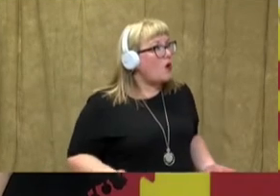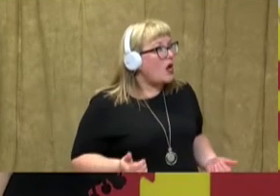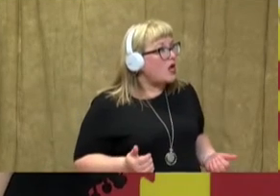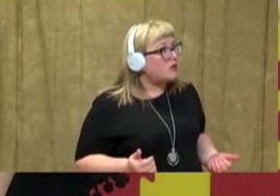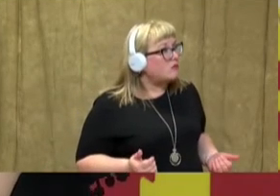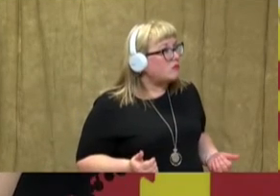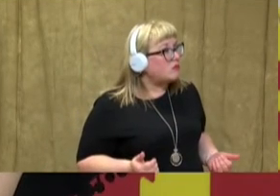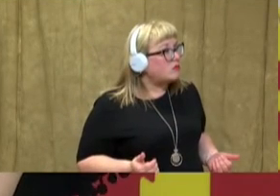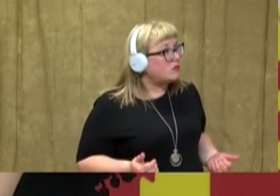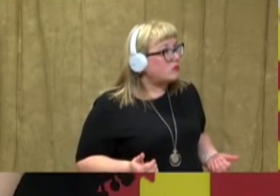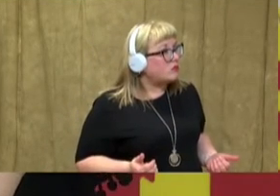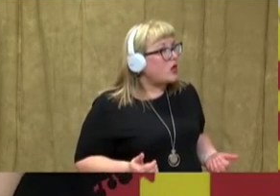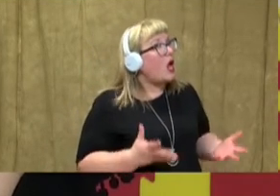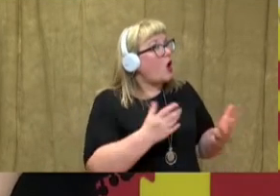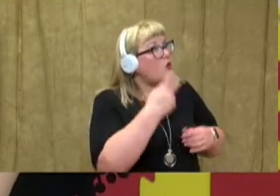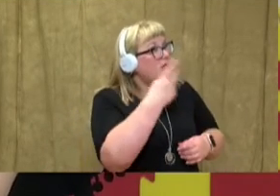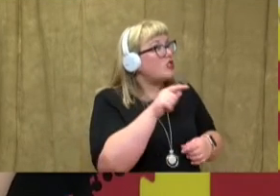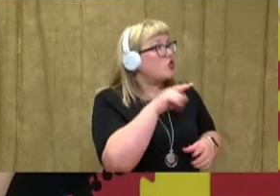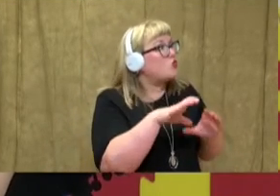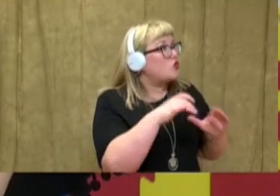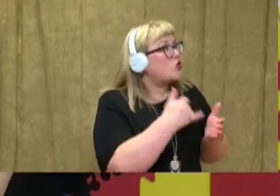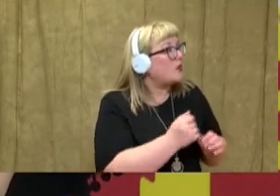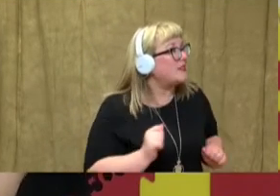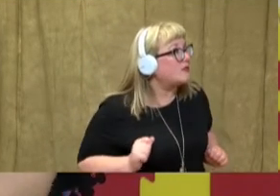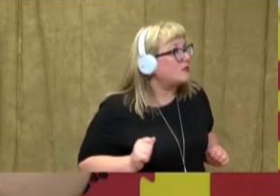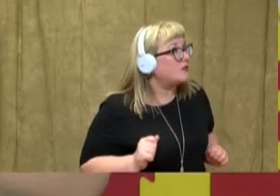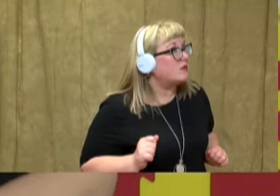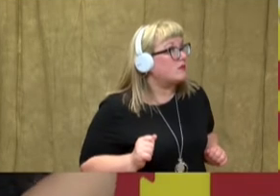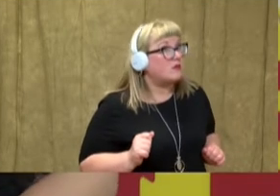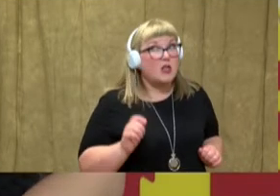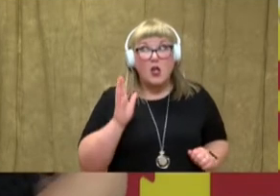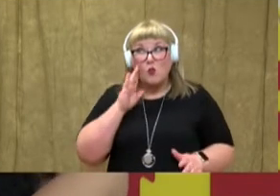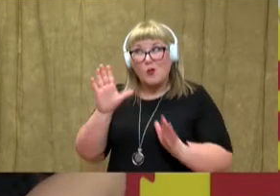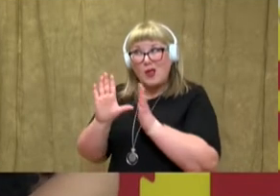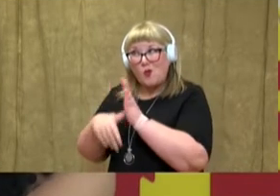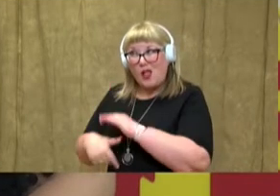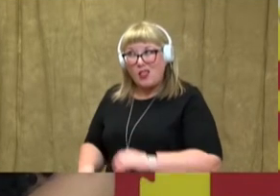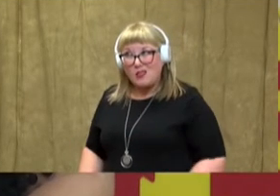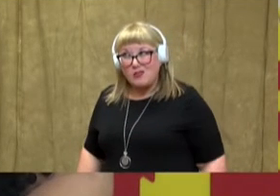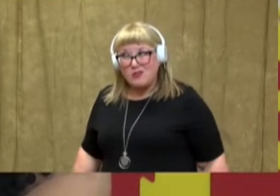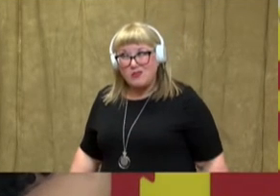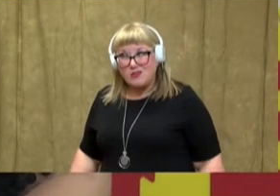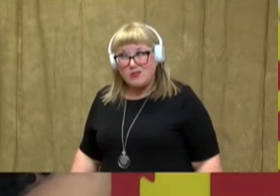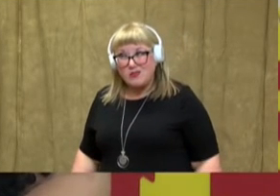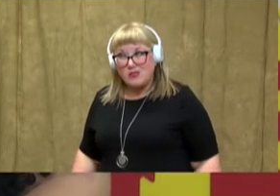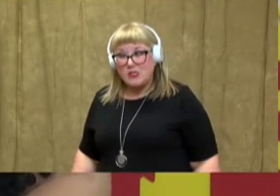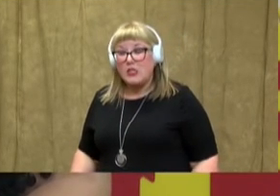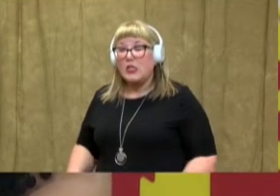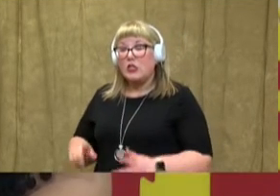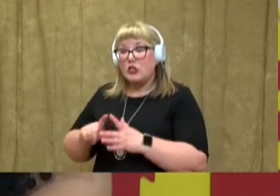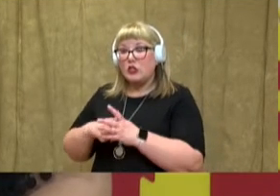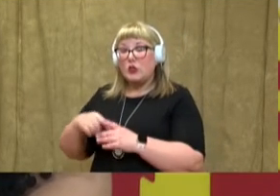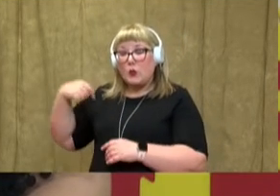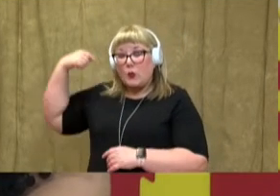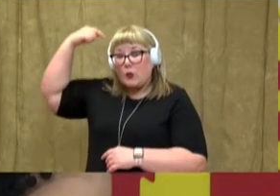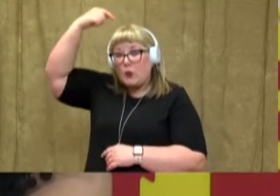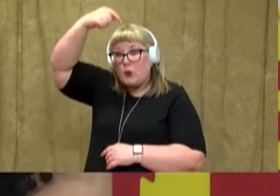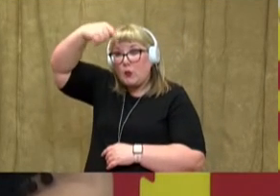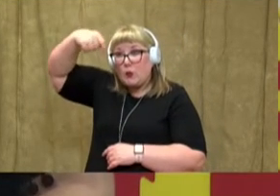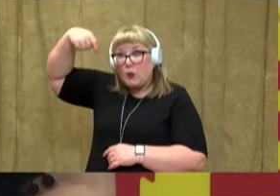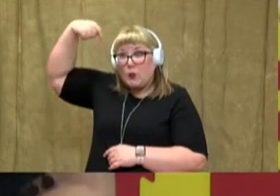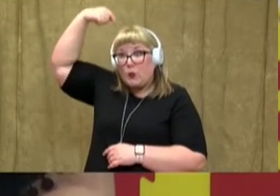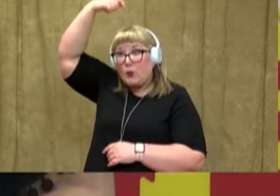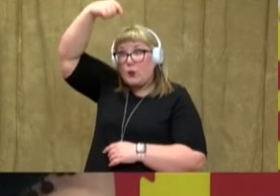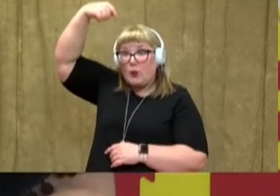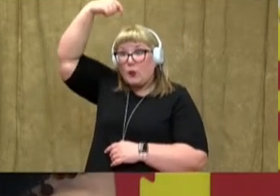said excitedly. I want to see you do it. It will take a while, the caterpillar warned. She started spinning again and